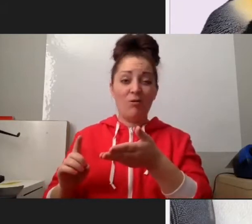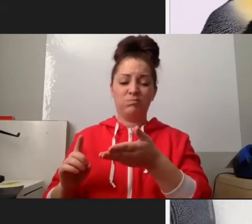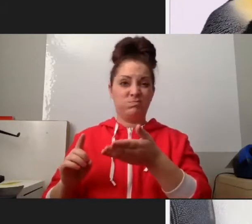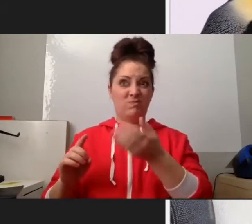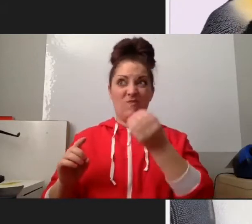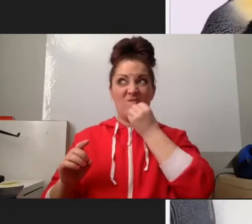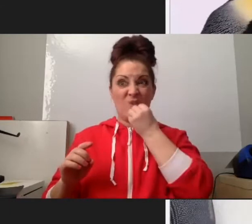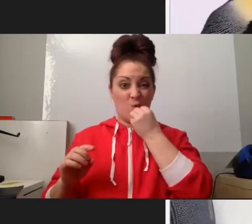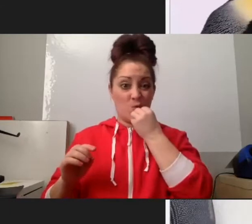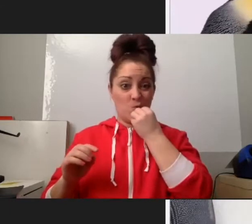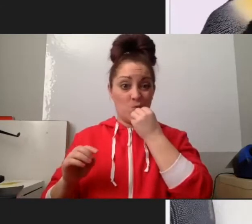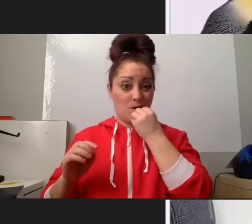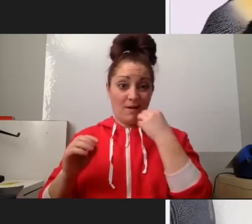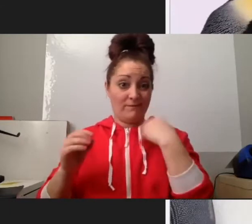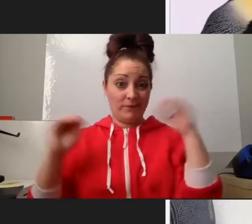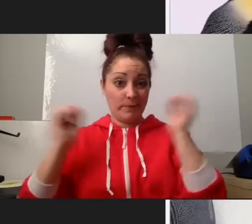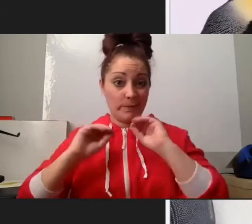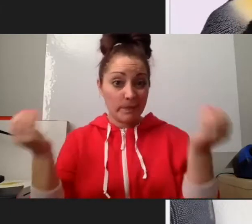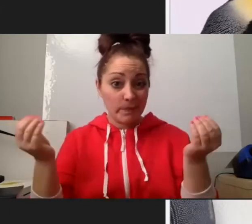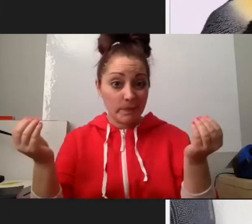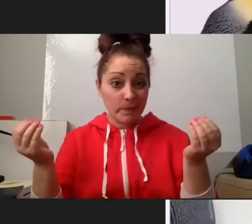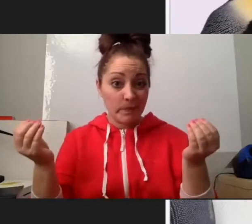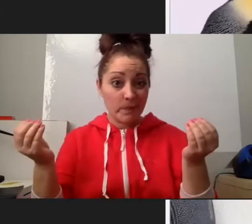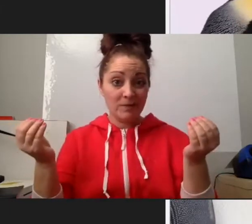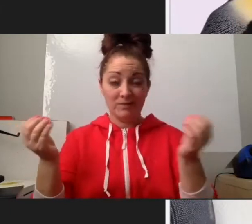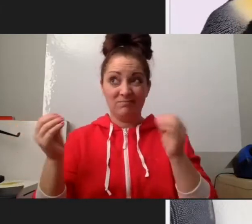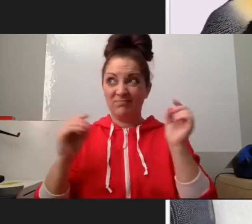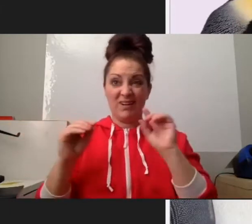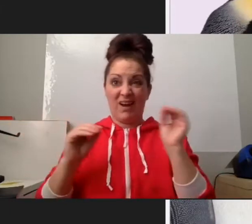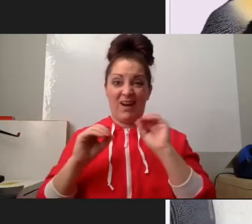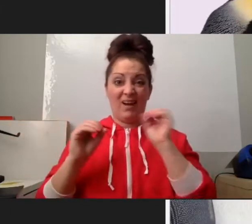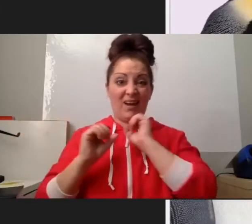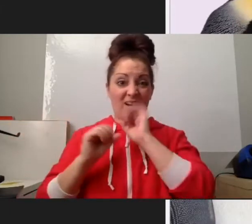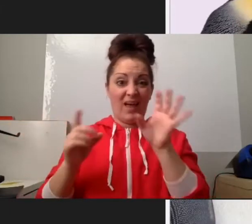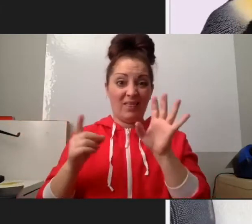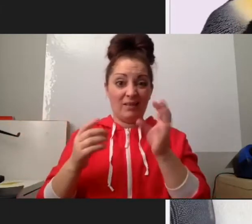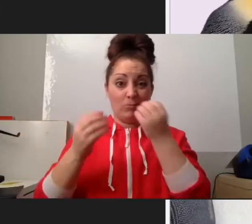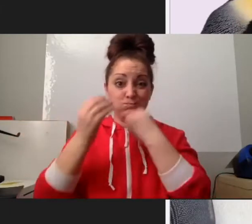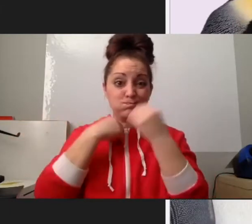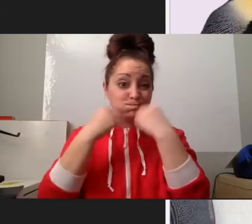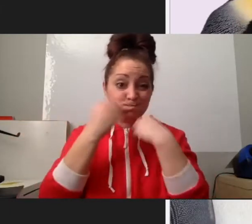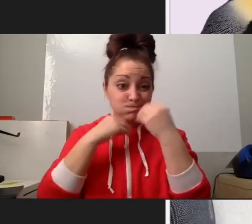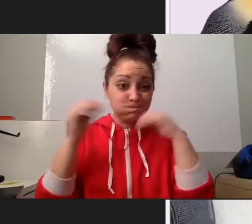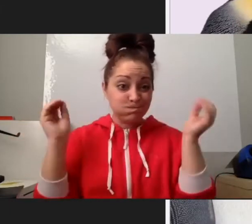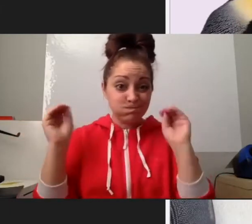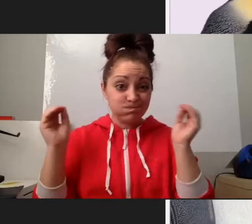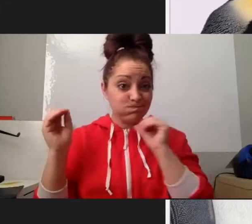But where the penguins lay their eggs, there's no food for them to eat.